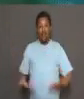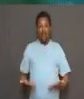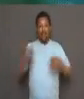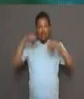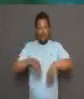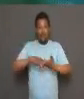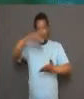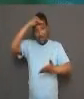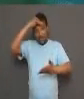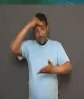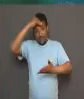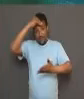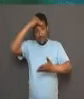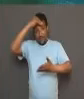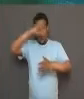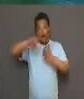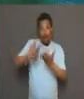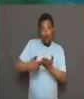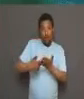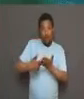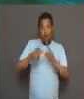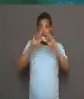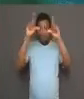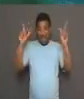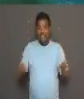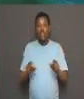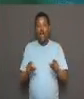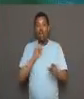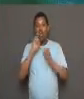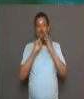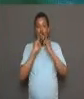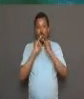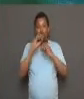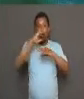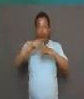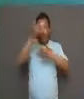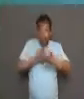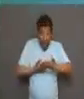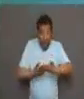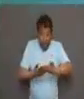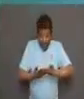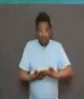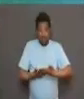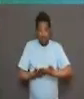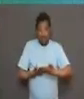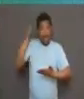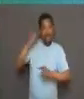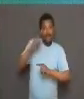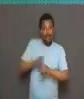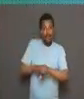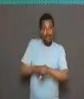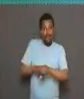Welcome to today's lesson about the marginal information on maps. Last